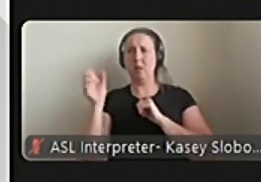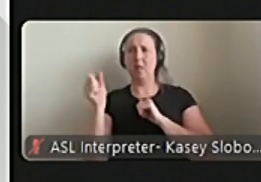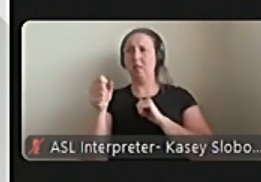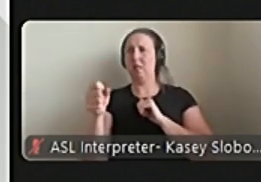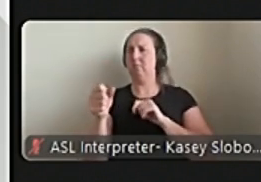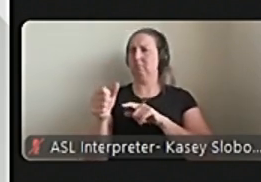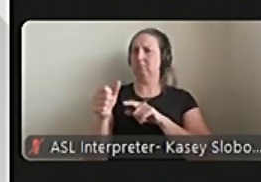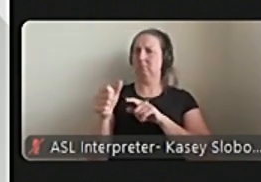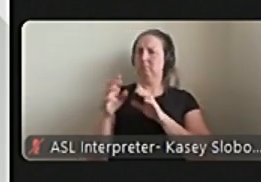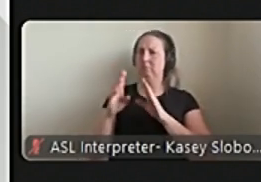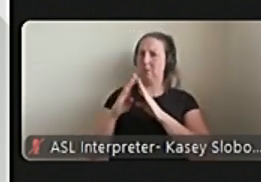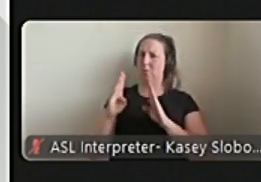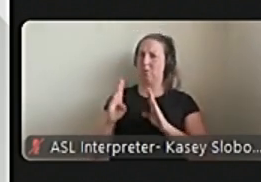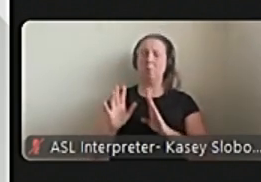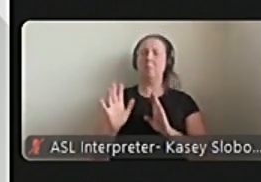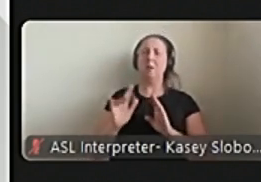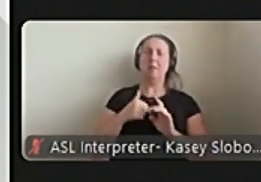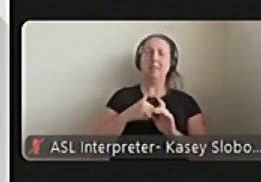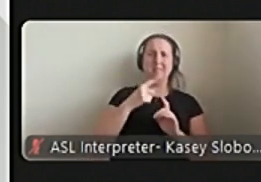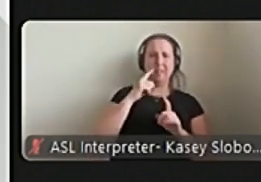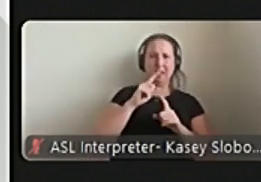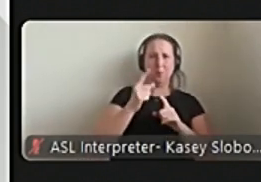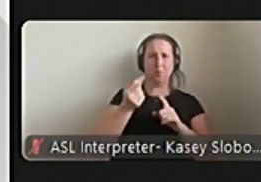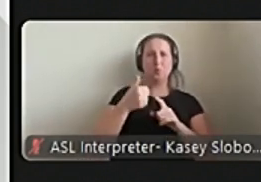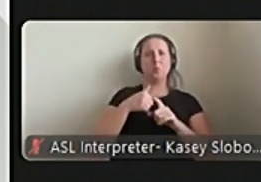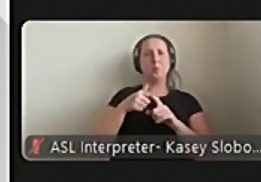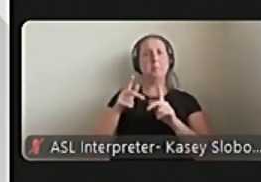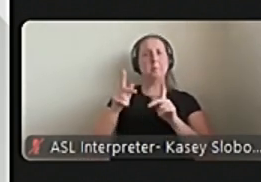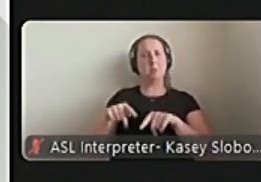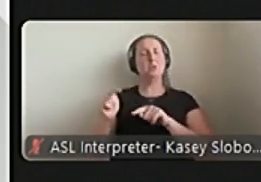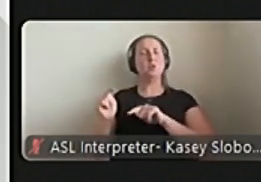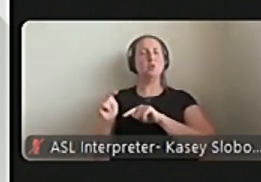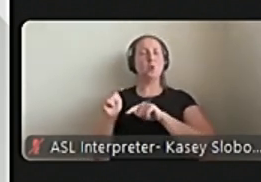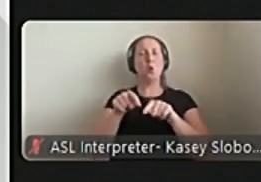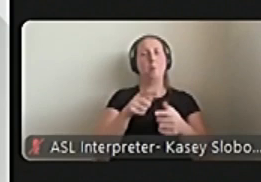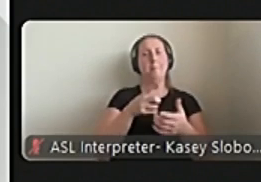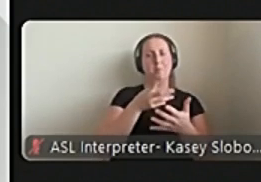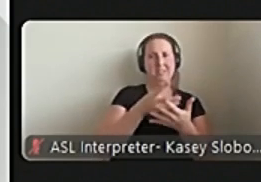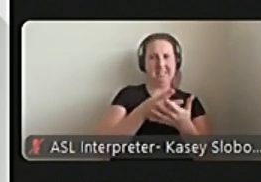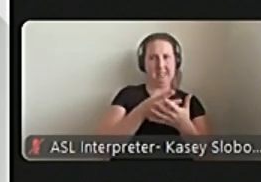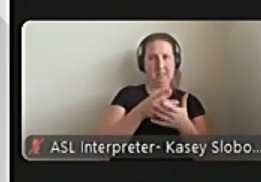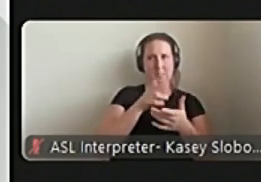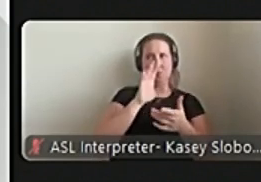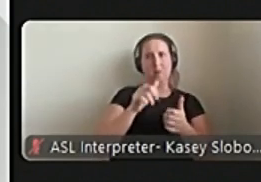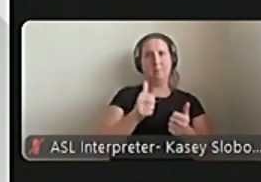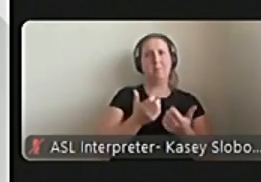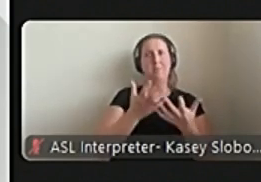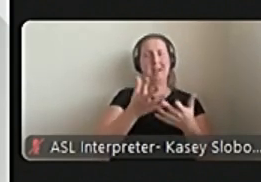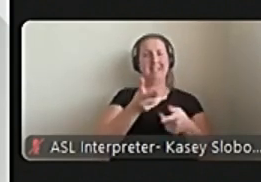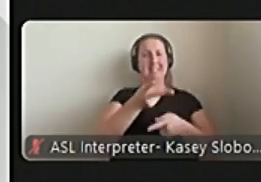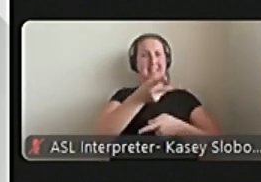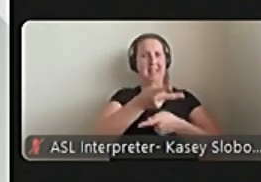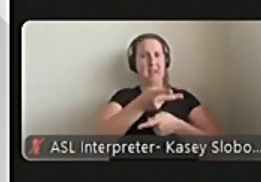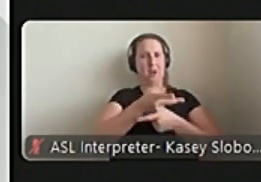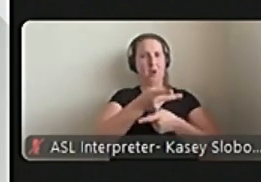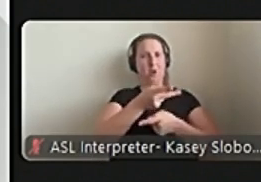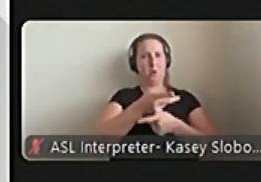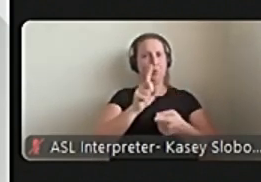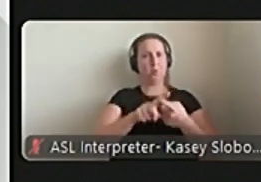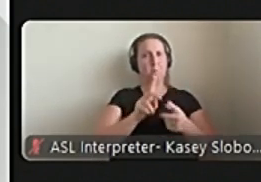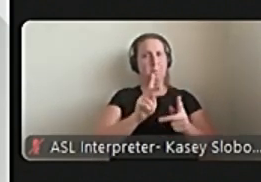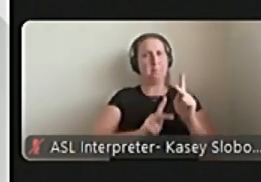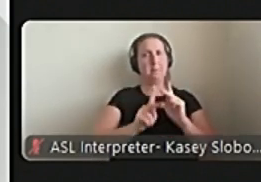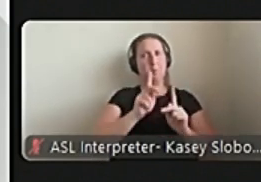go into the prison setting and provide care that was needed for people with dementia that were in prison,